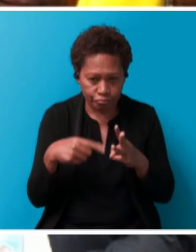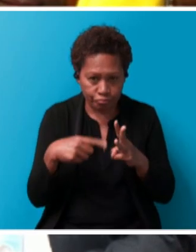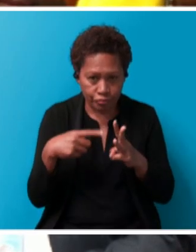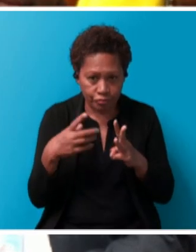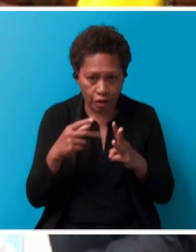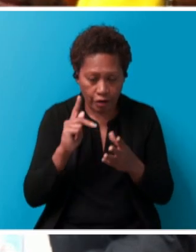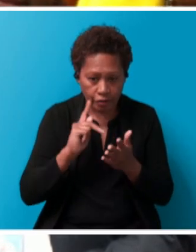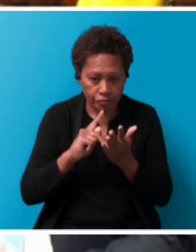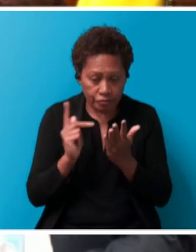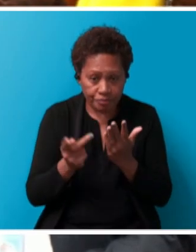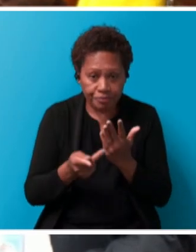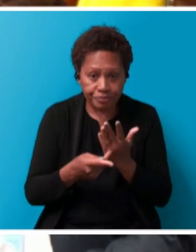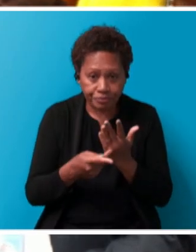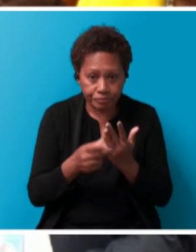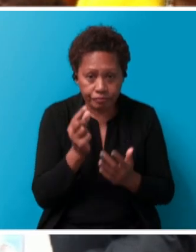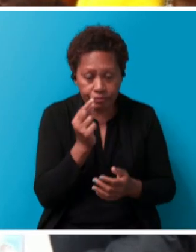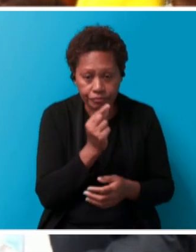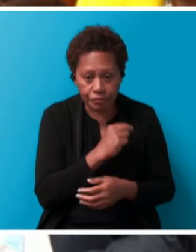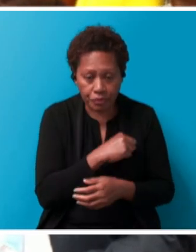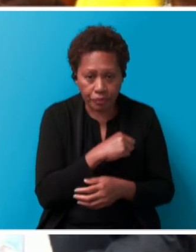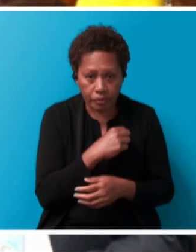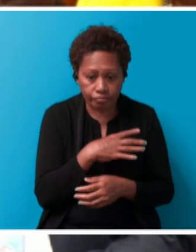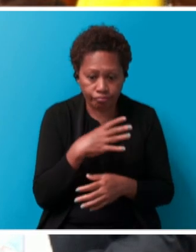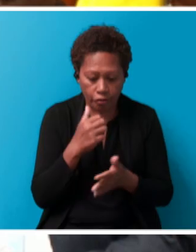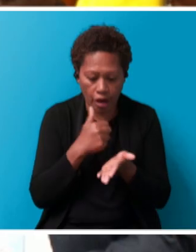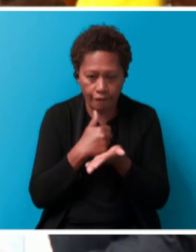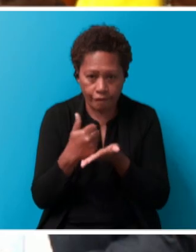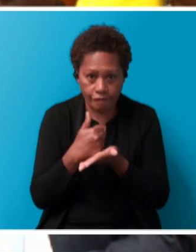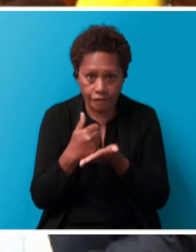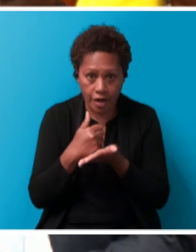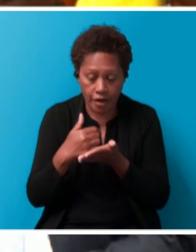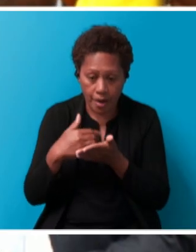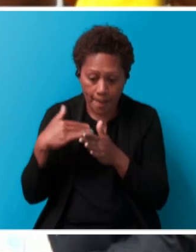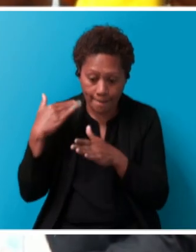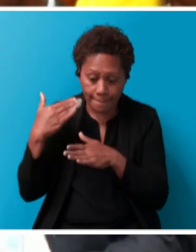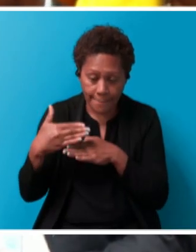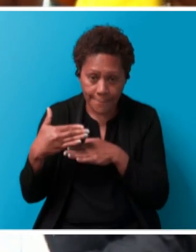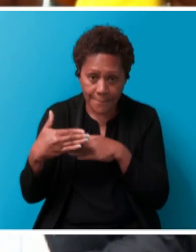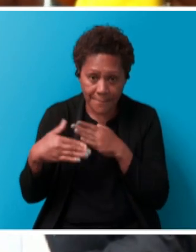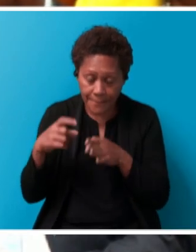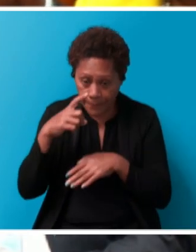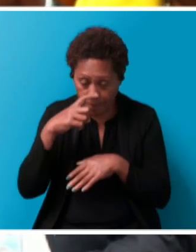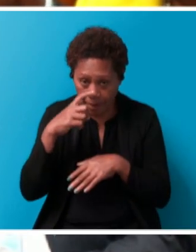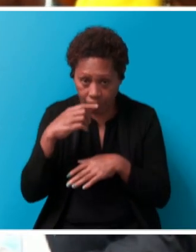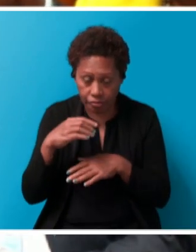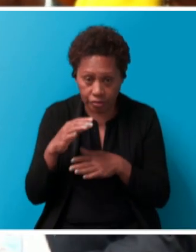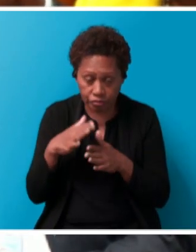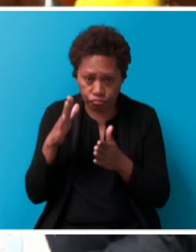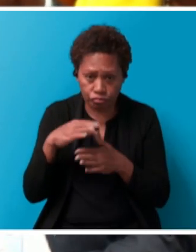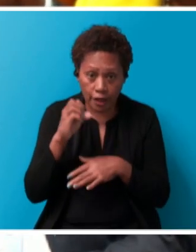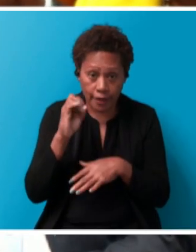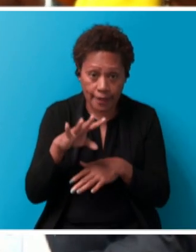will benefit a substantial number of the population, approximately totaling close to 10,000 across the three